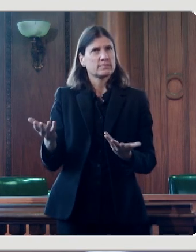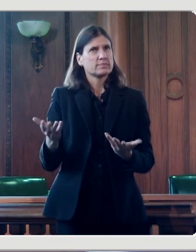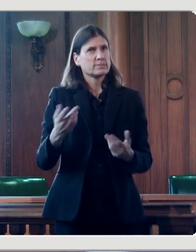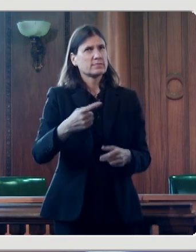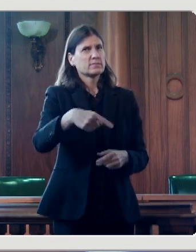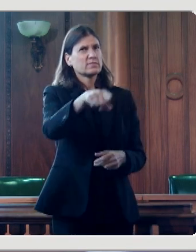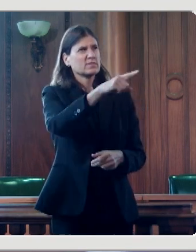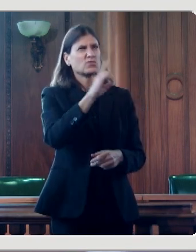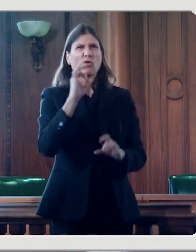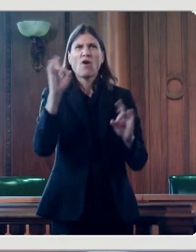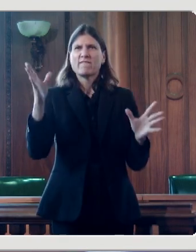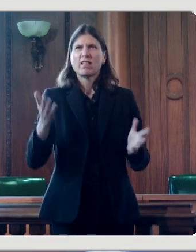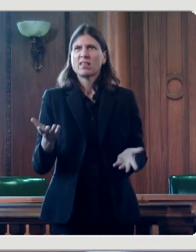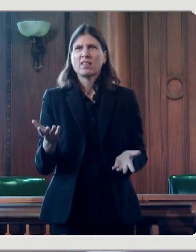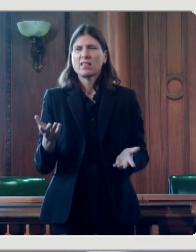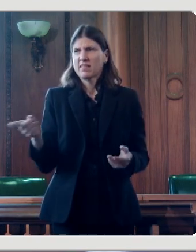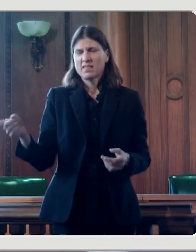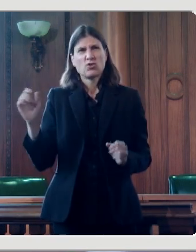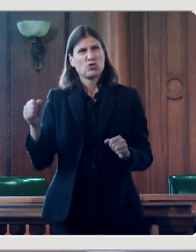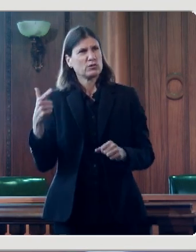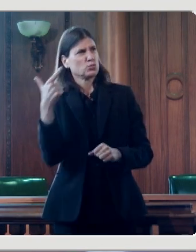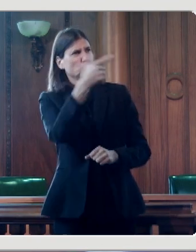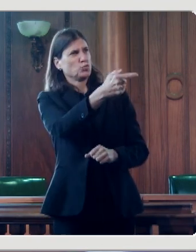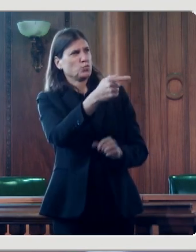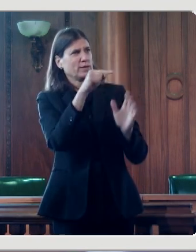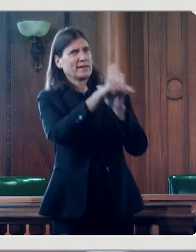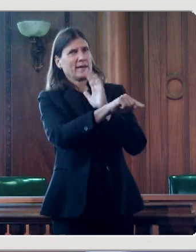not to return fire should be commended.